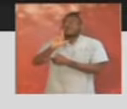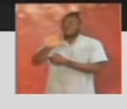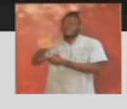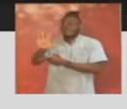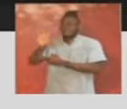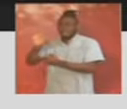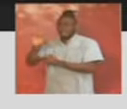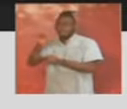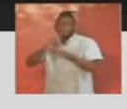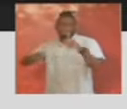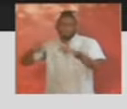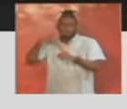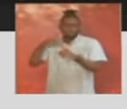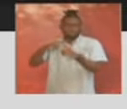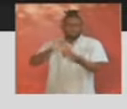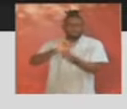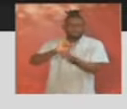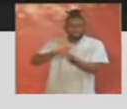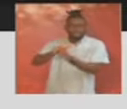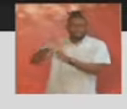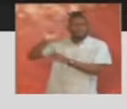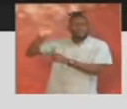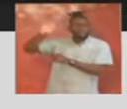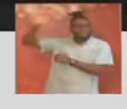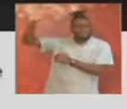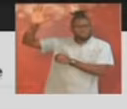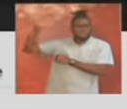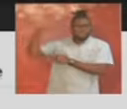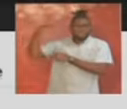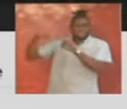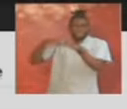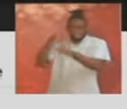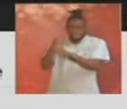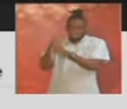of COVID-19 in Tobago. Next slide.